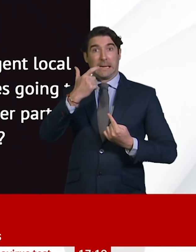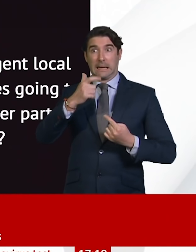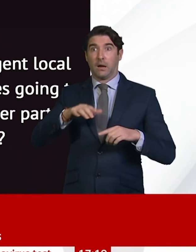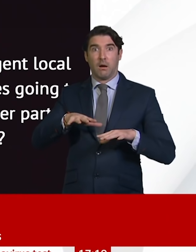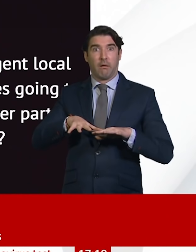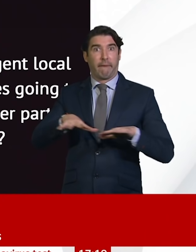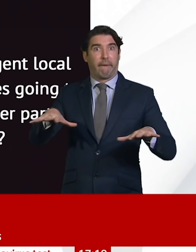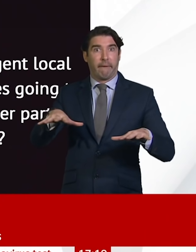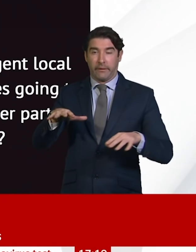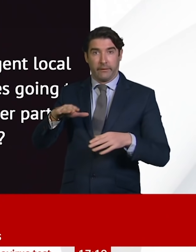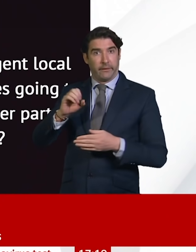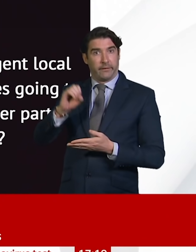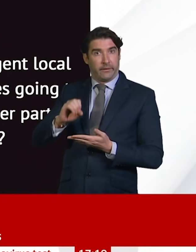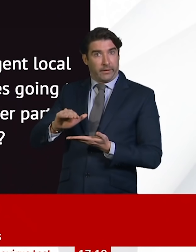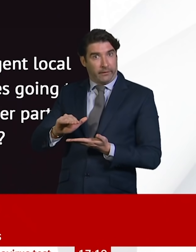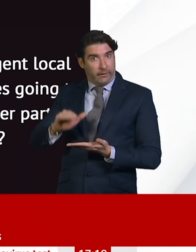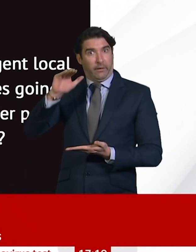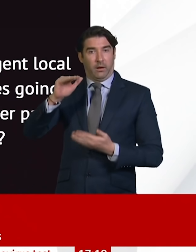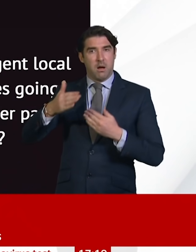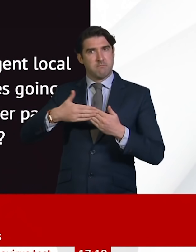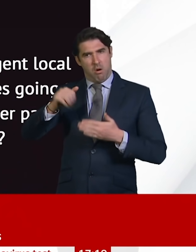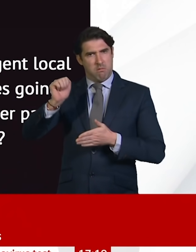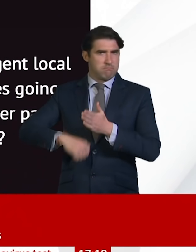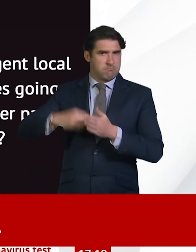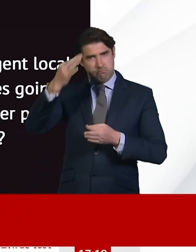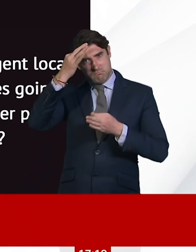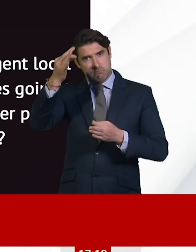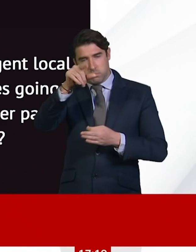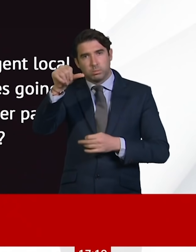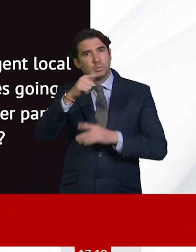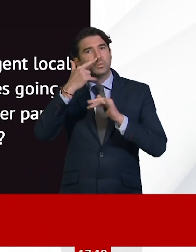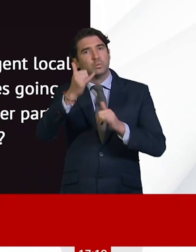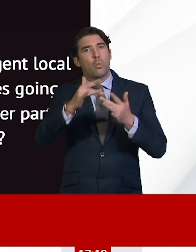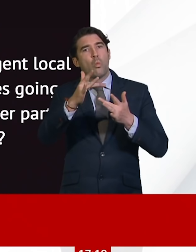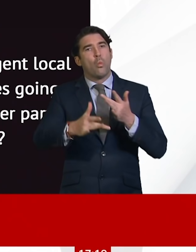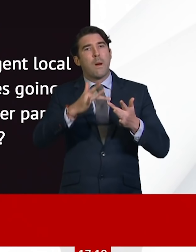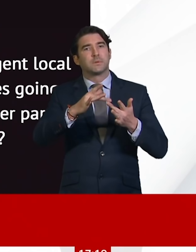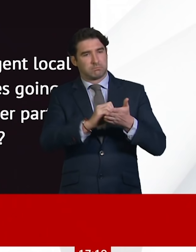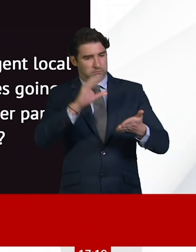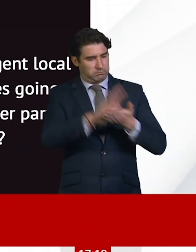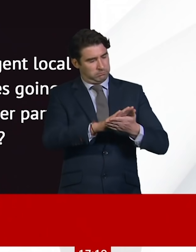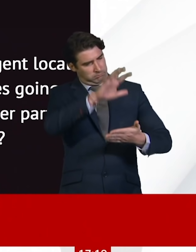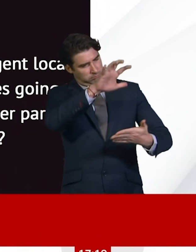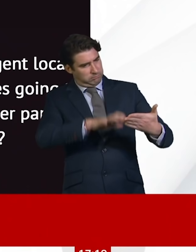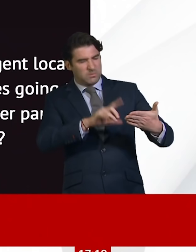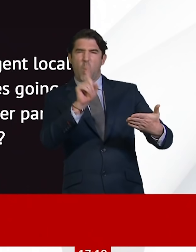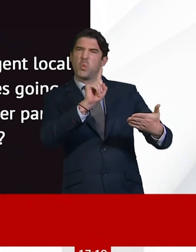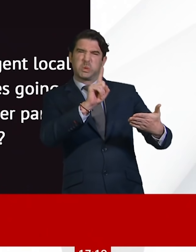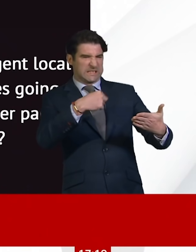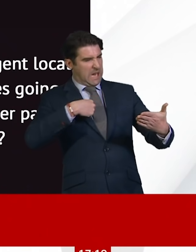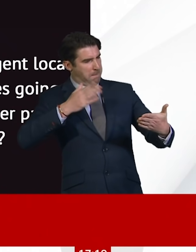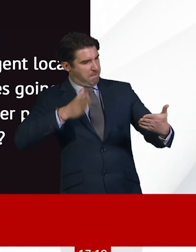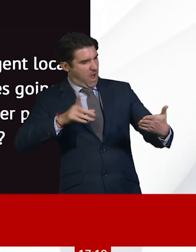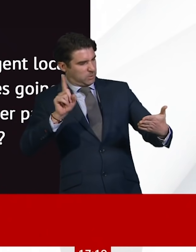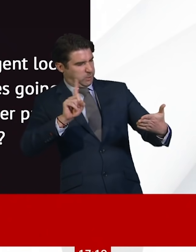what restrictions you need to place, what guidance you specifically need to obey. But what we're not doing